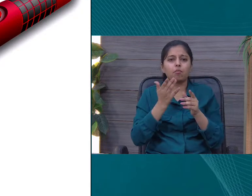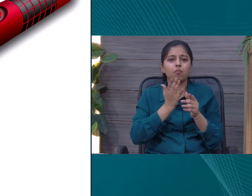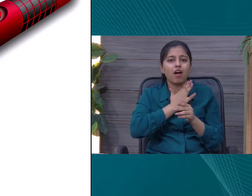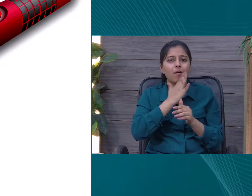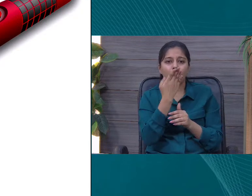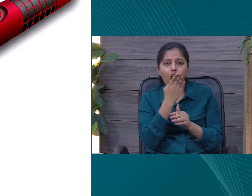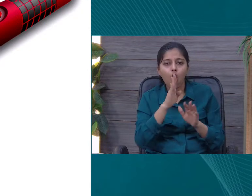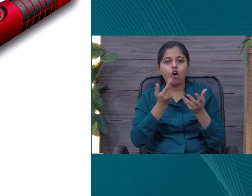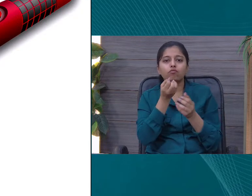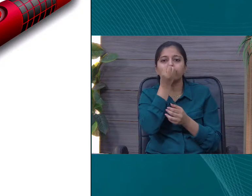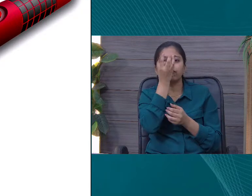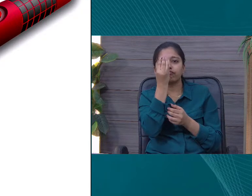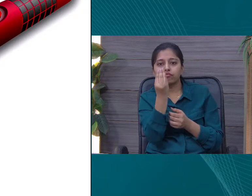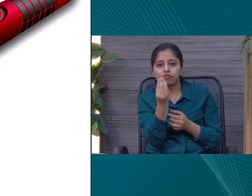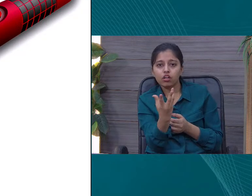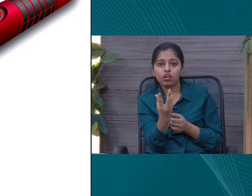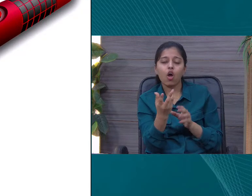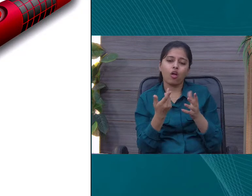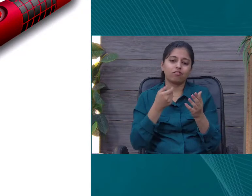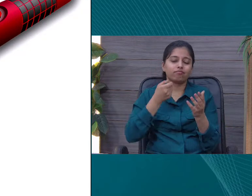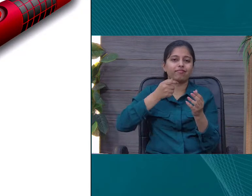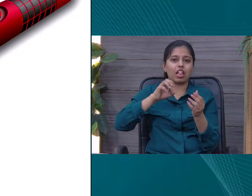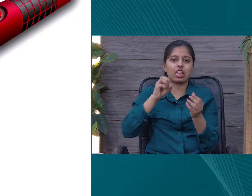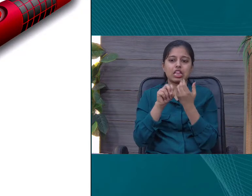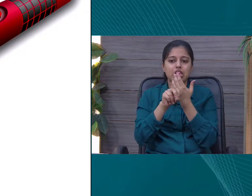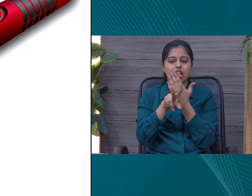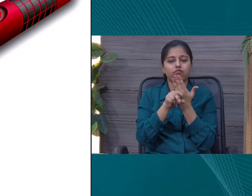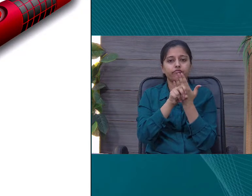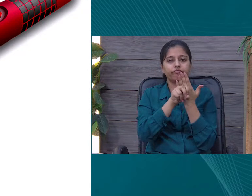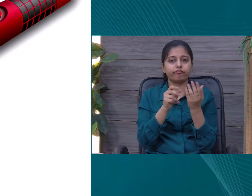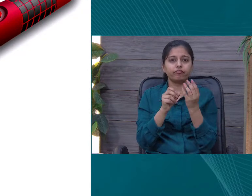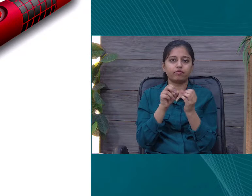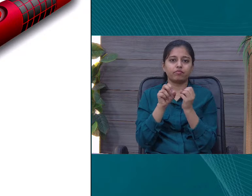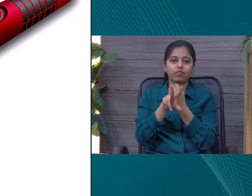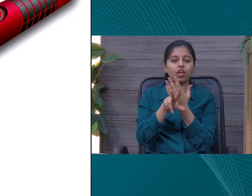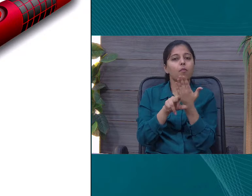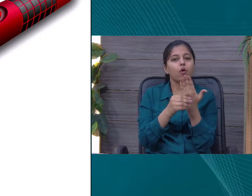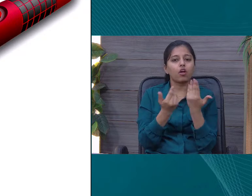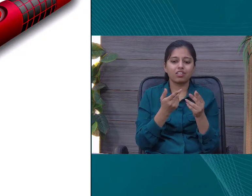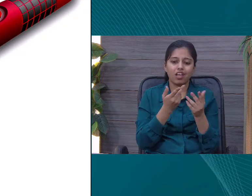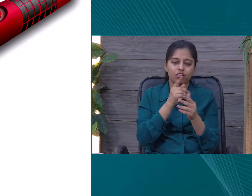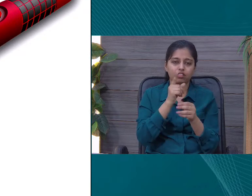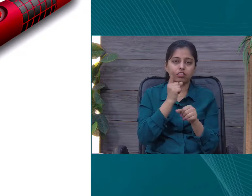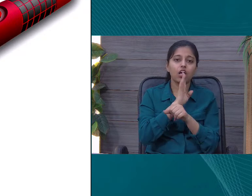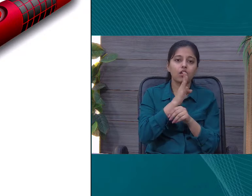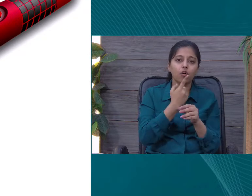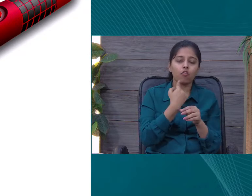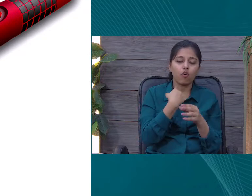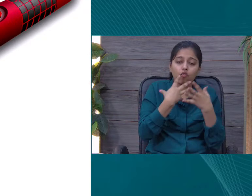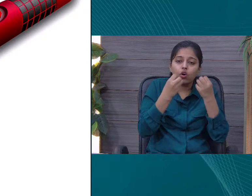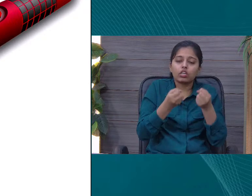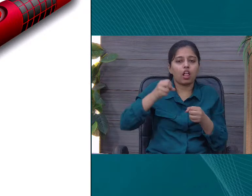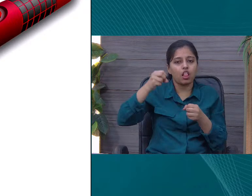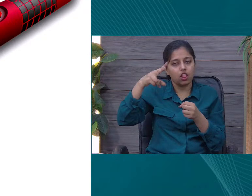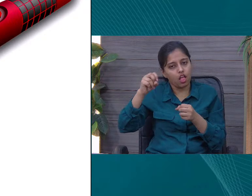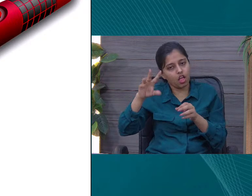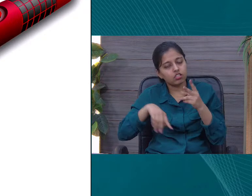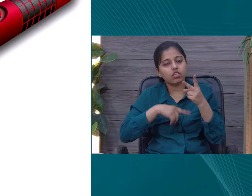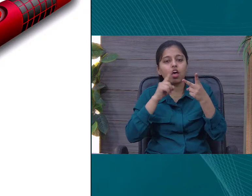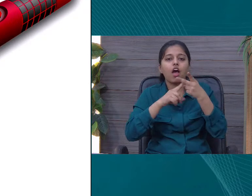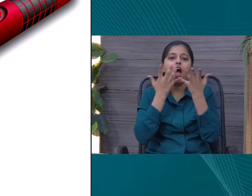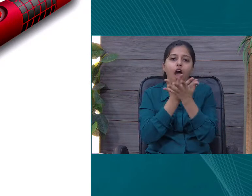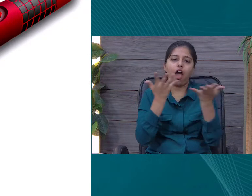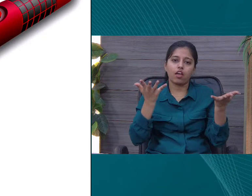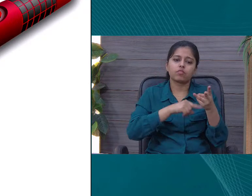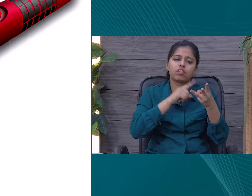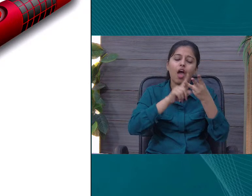flower, and put light on that. So we need only three major things. We need light, we need an object, and we